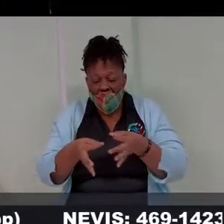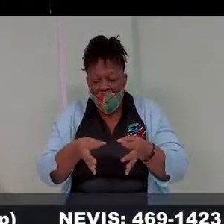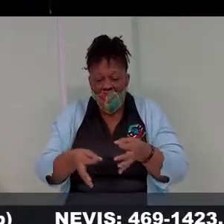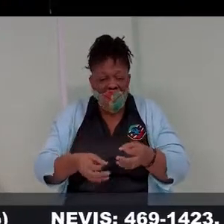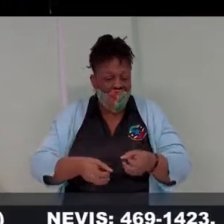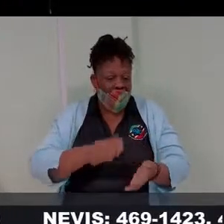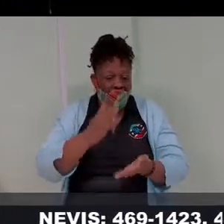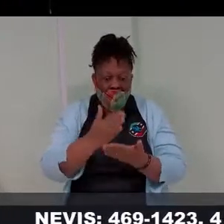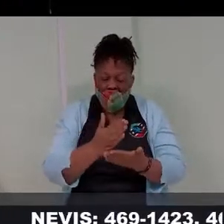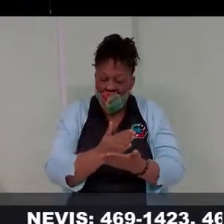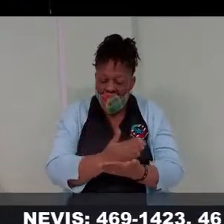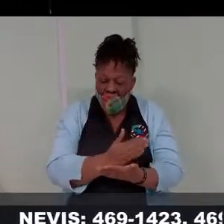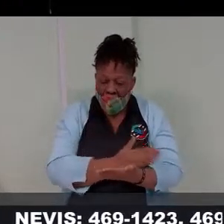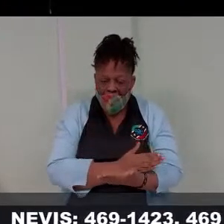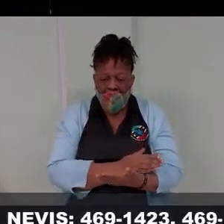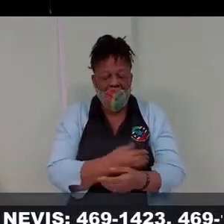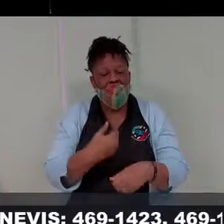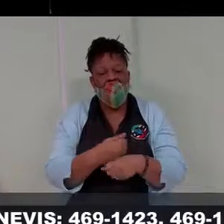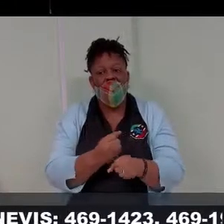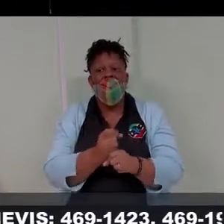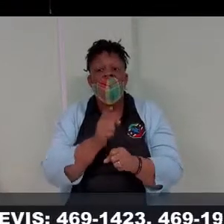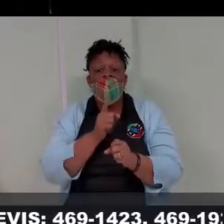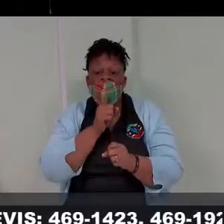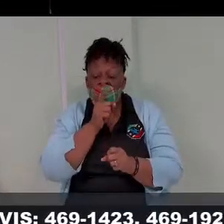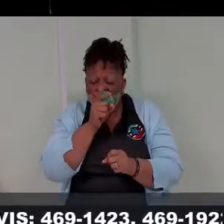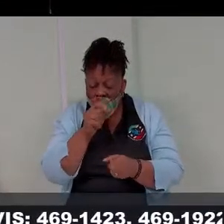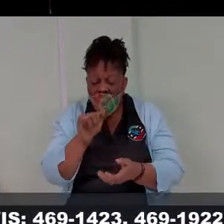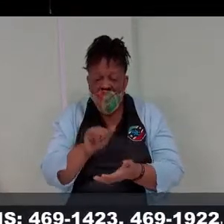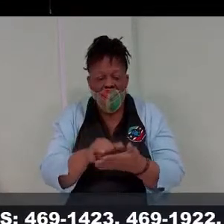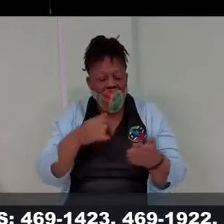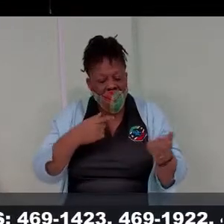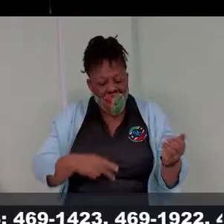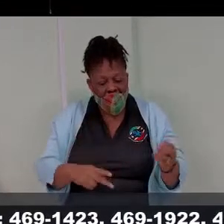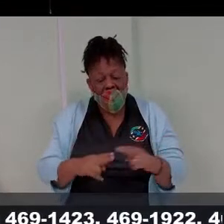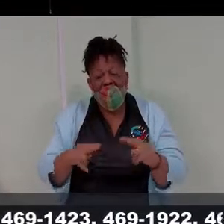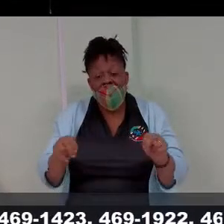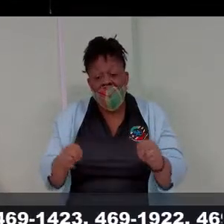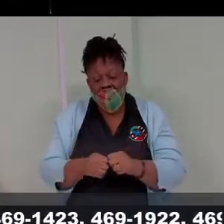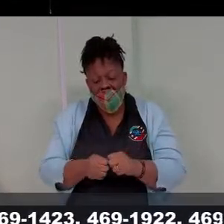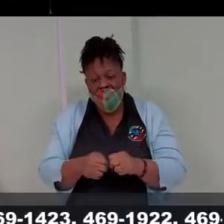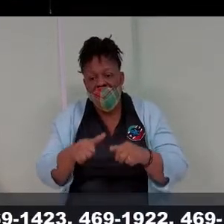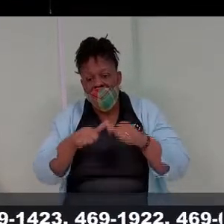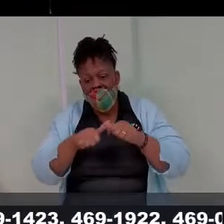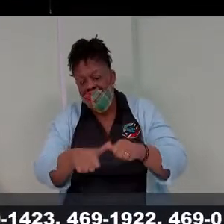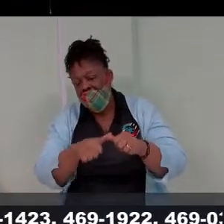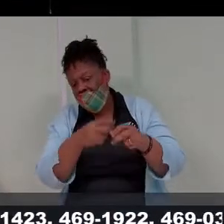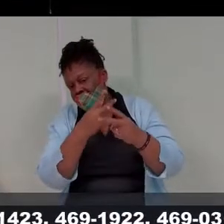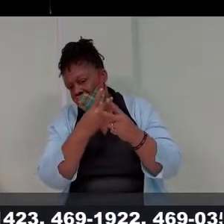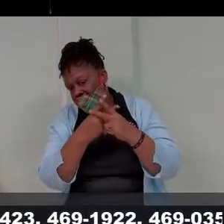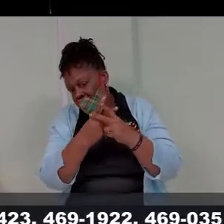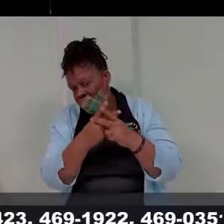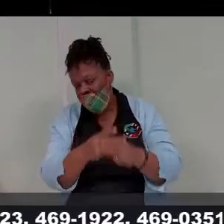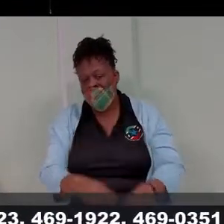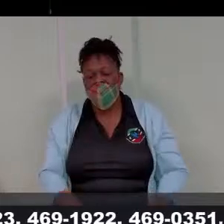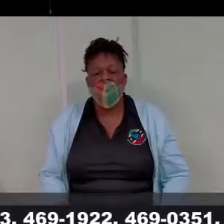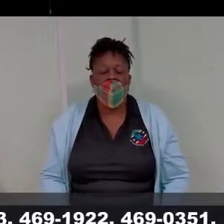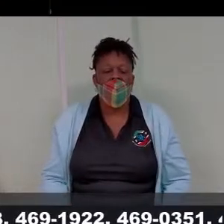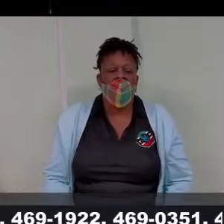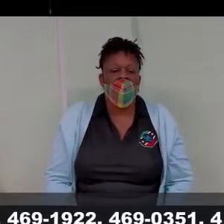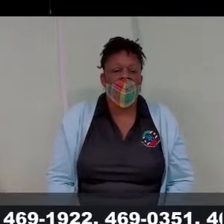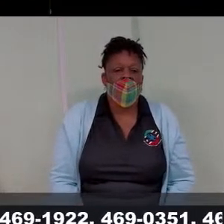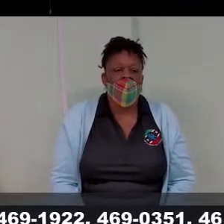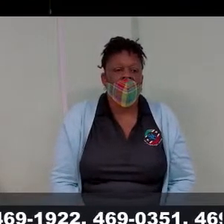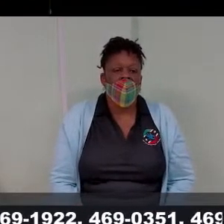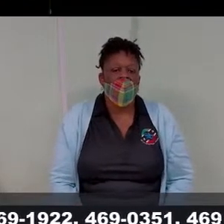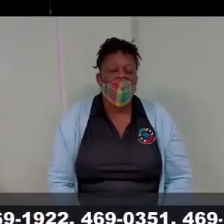work in ensuring that our Federation is kept safe. I want to